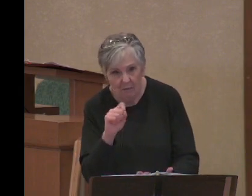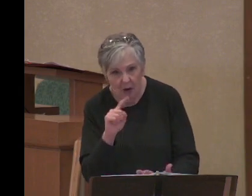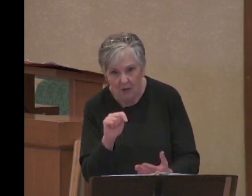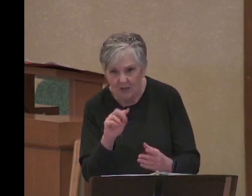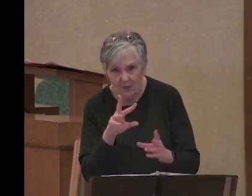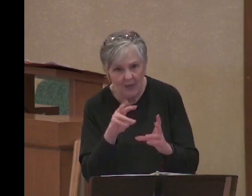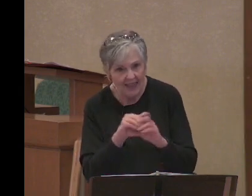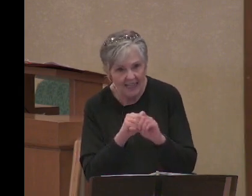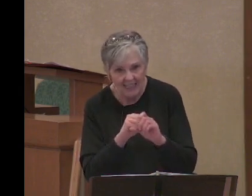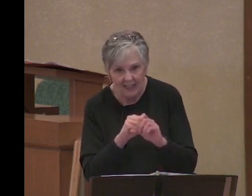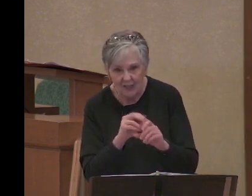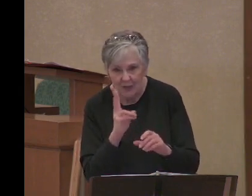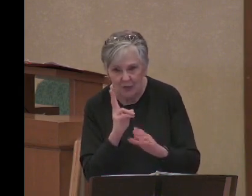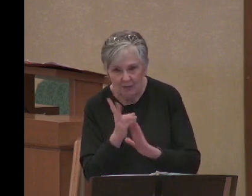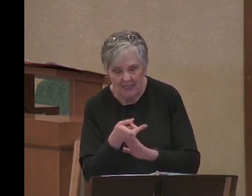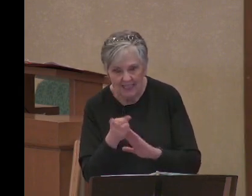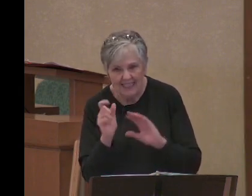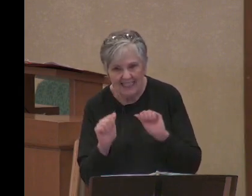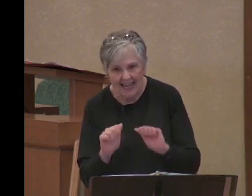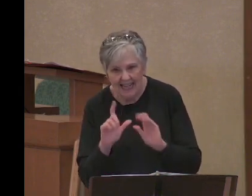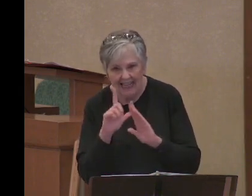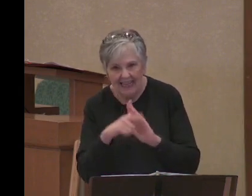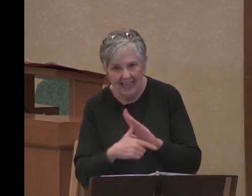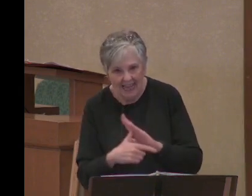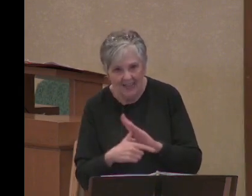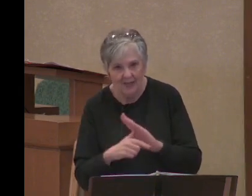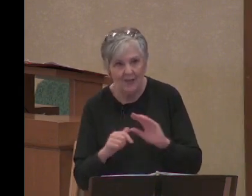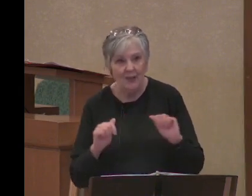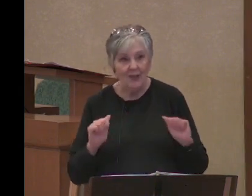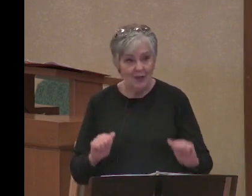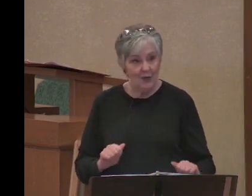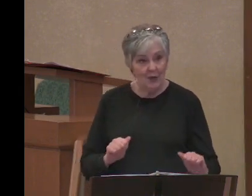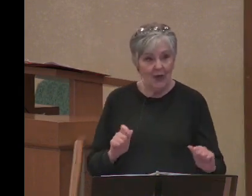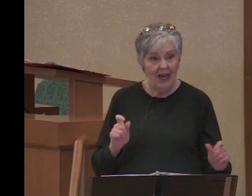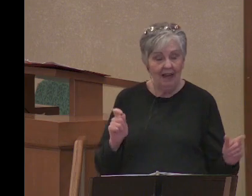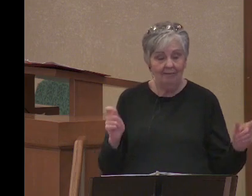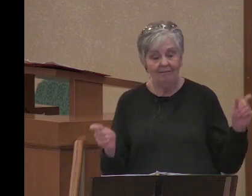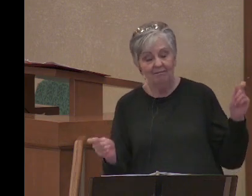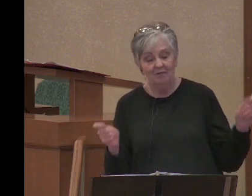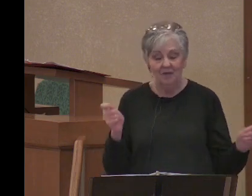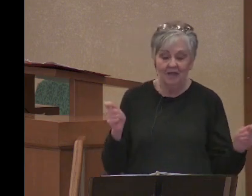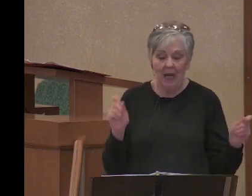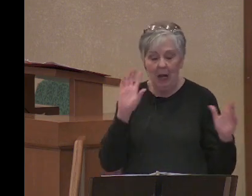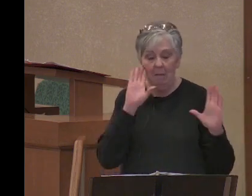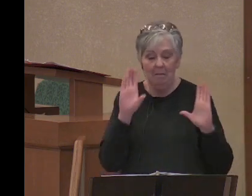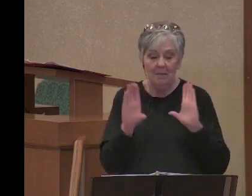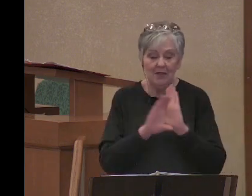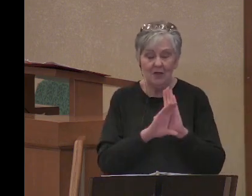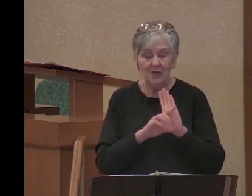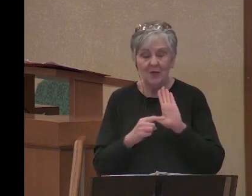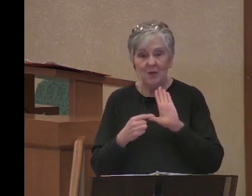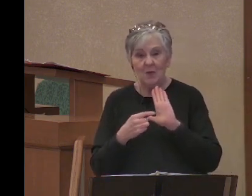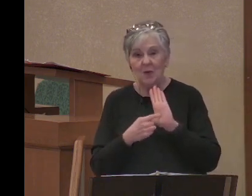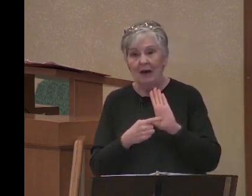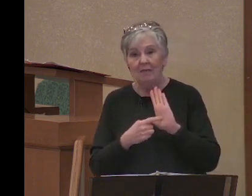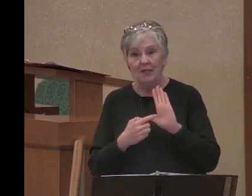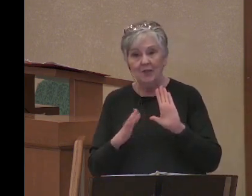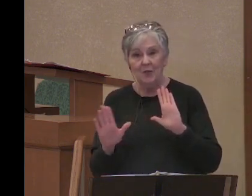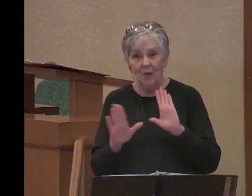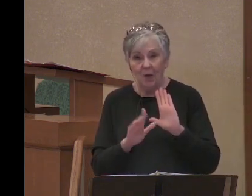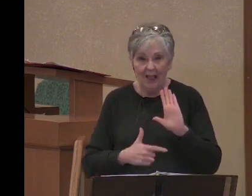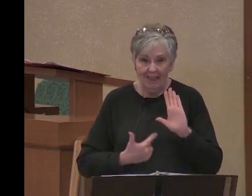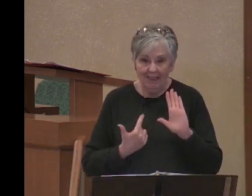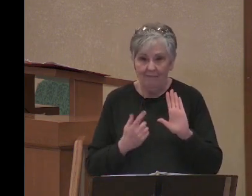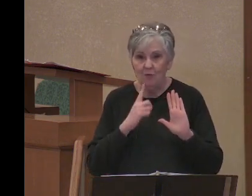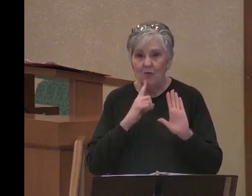can post later in the day. So you actually can orchestrate a picture that perhaps represents your life, your